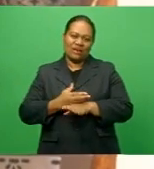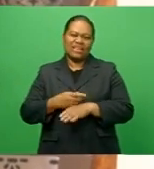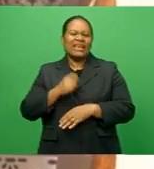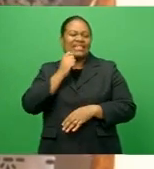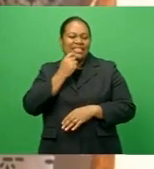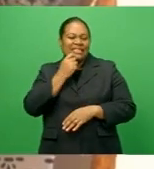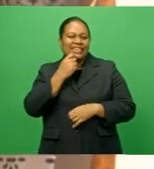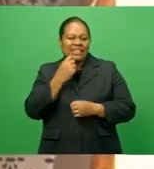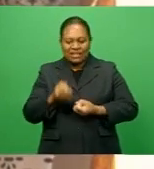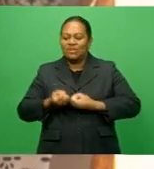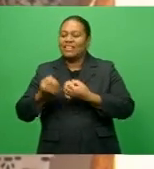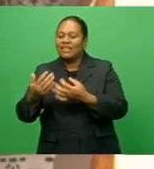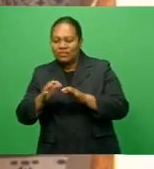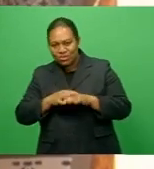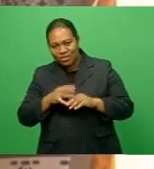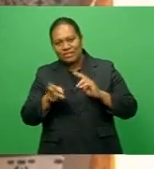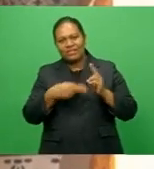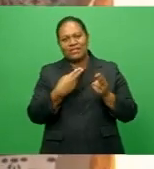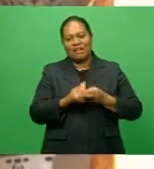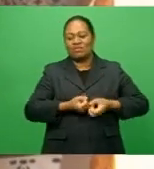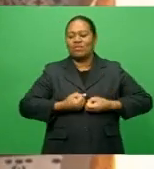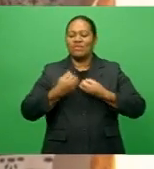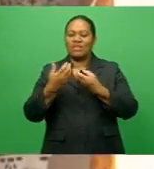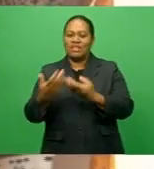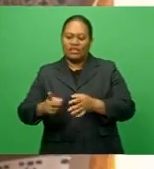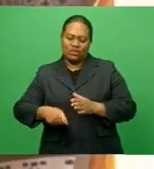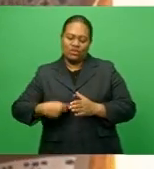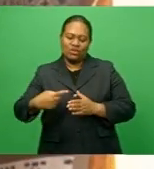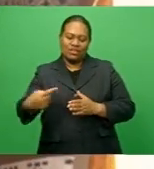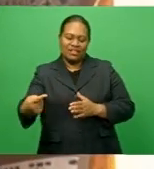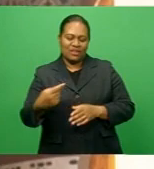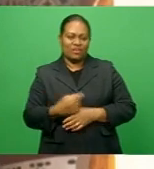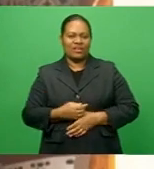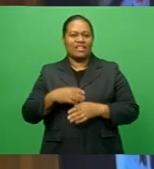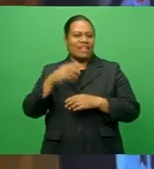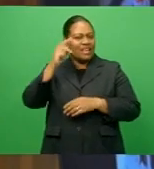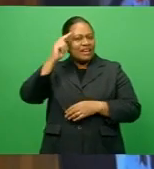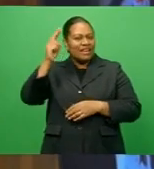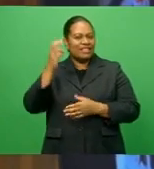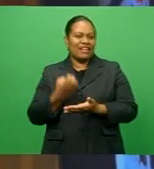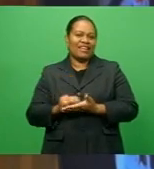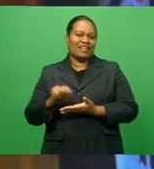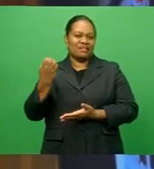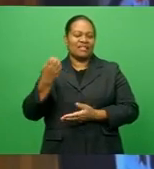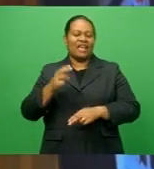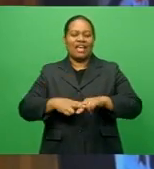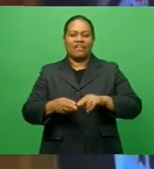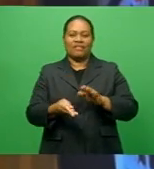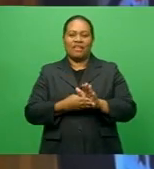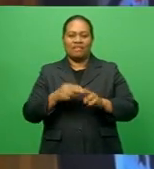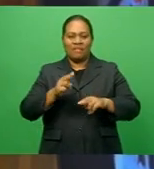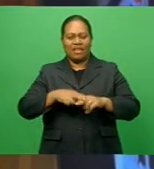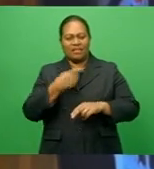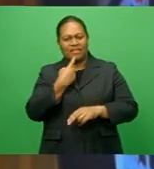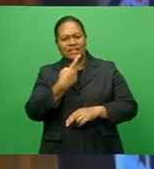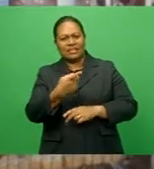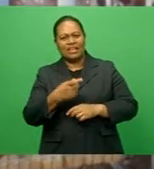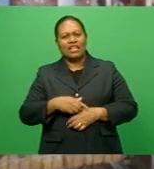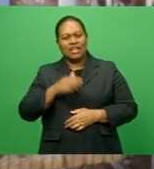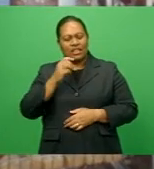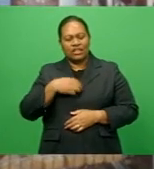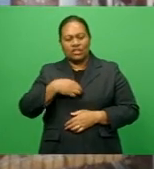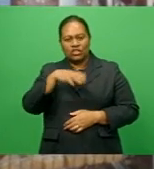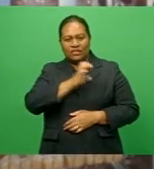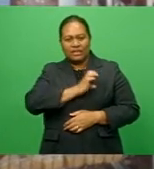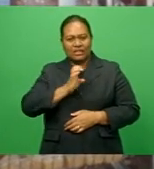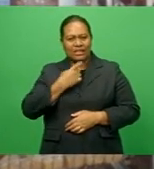livelihoods for families and contribute to sustaining our national economy. FMF Chief Executive Ram Bajakal says it has